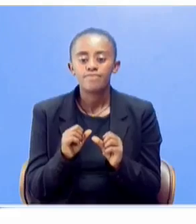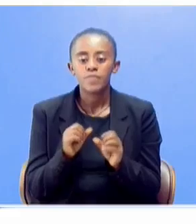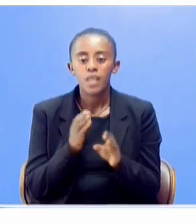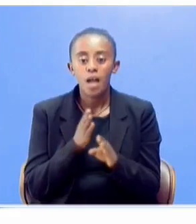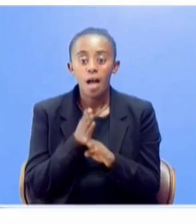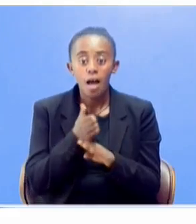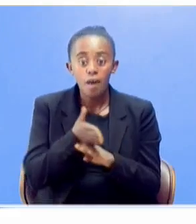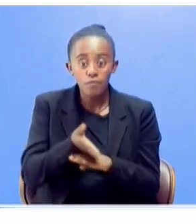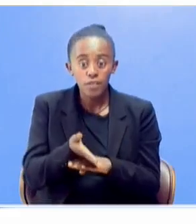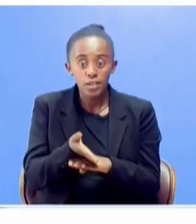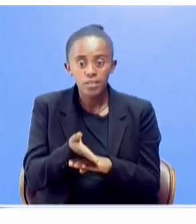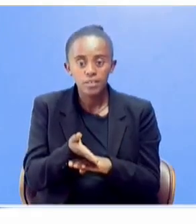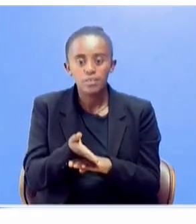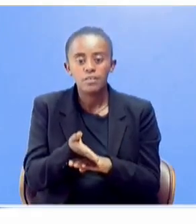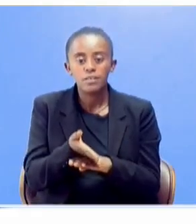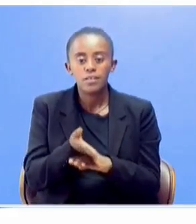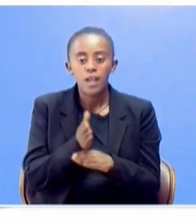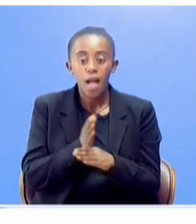after